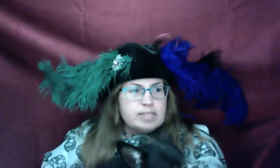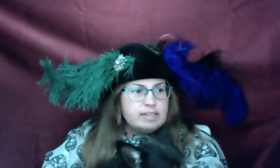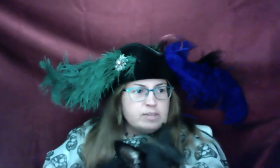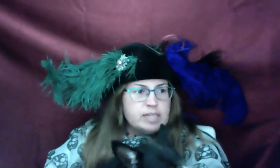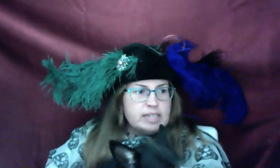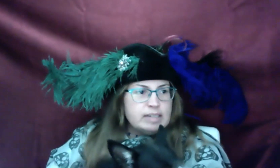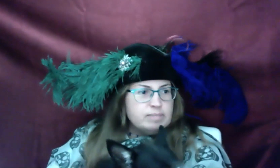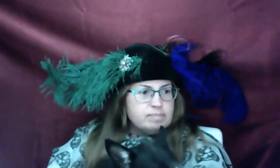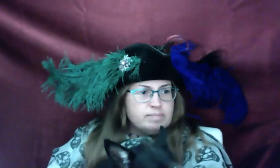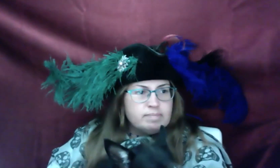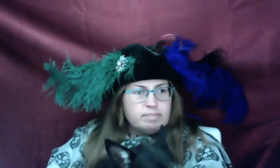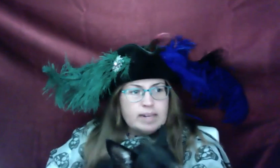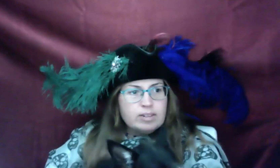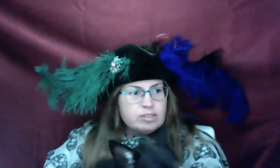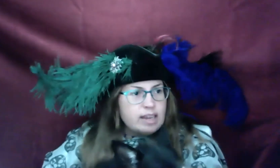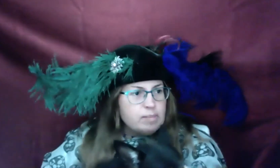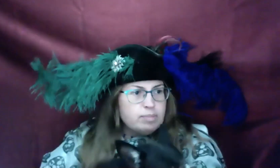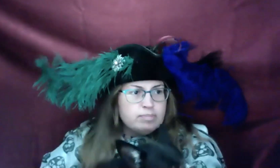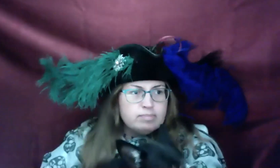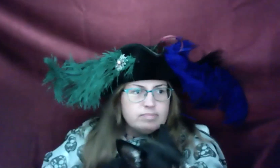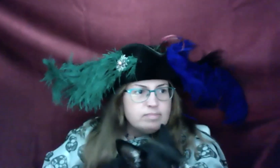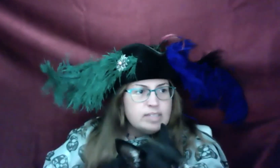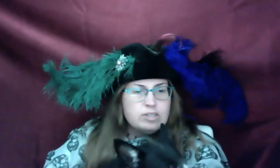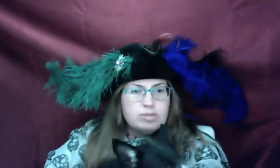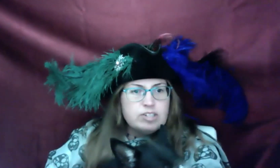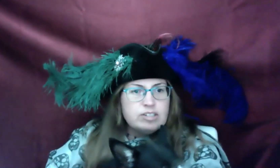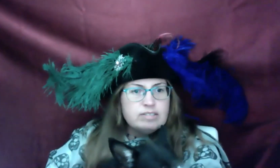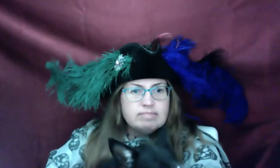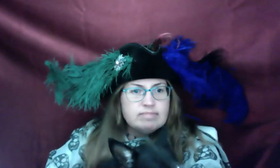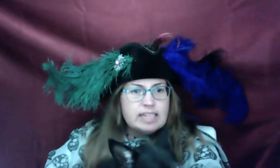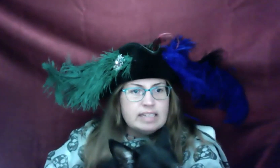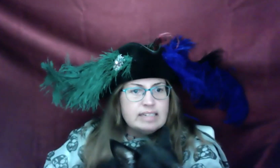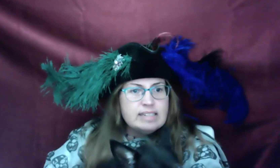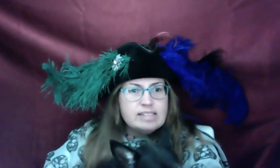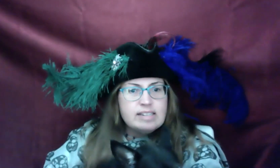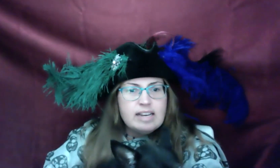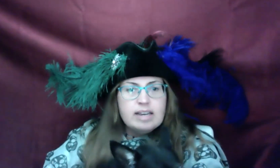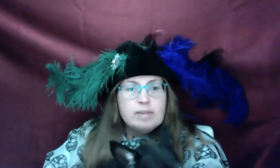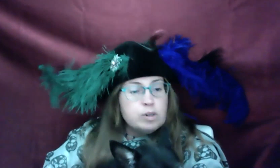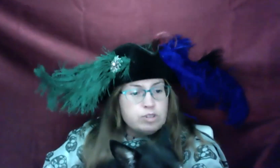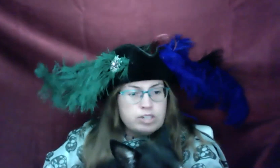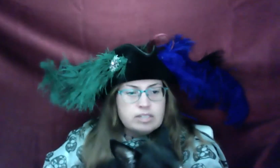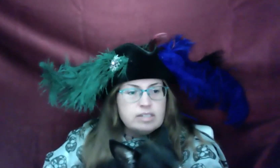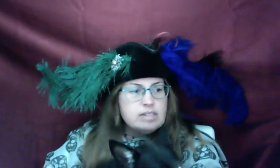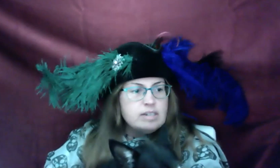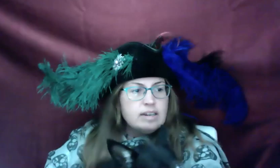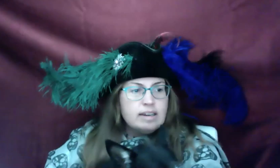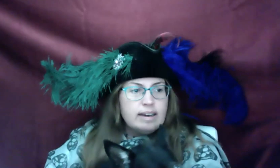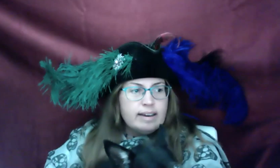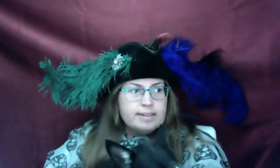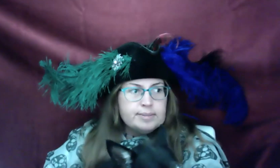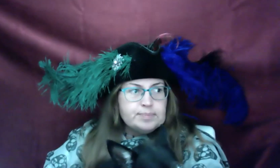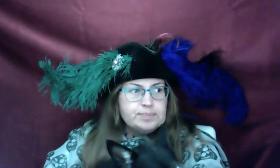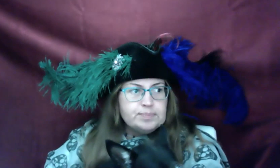Sometimes it gives me medical type intuition things, emotions,